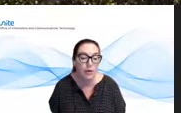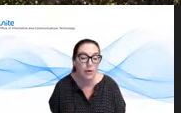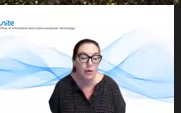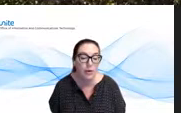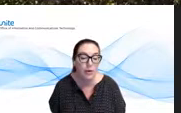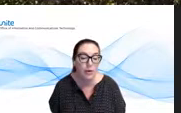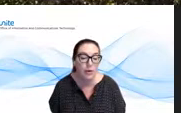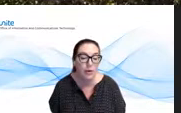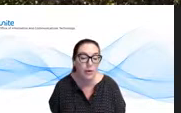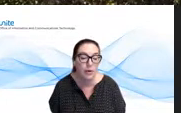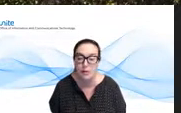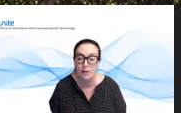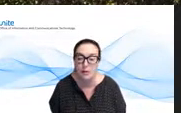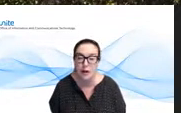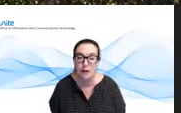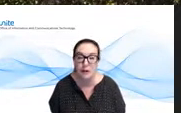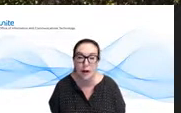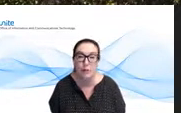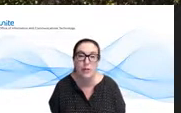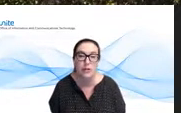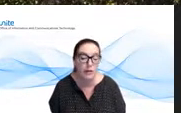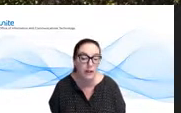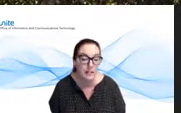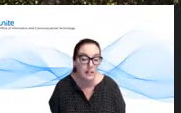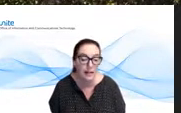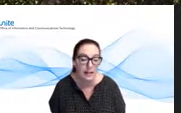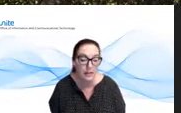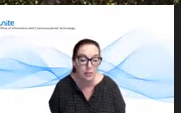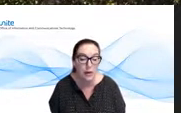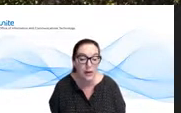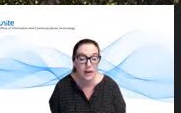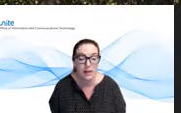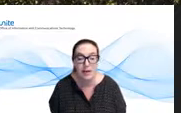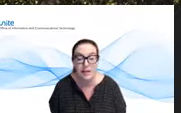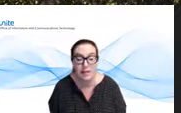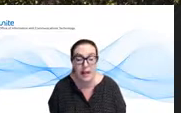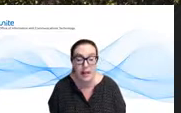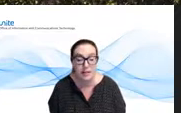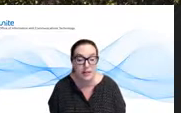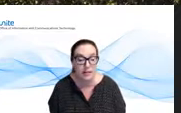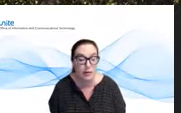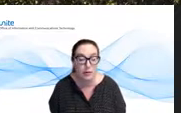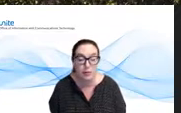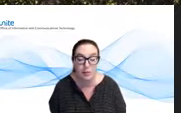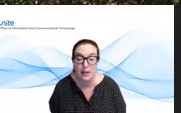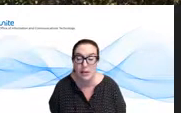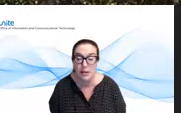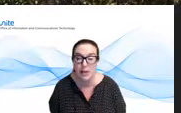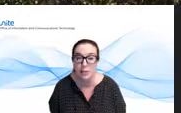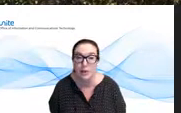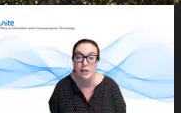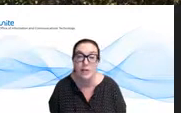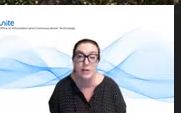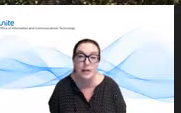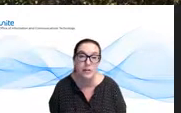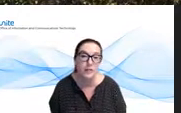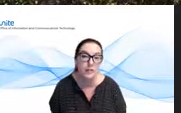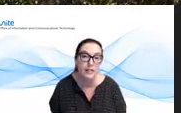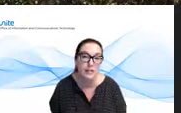colleagues, delegates, visitors, and the people we serve are really struggling daily to effectively access UN information